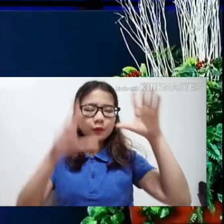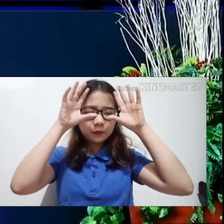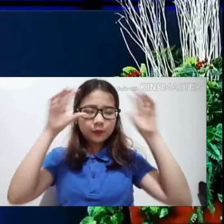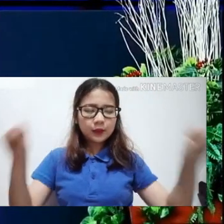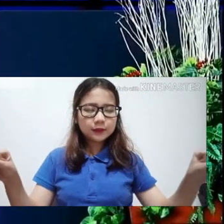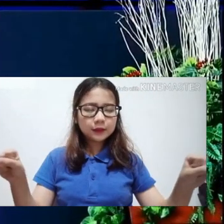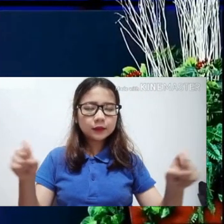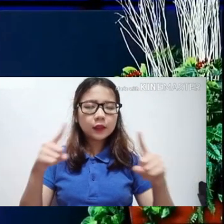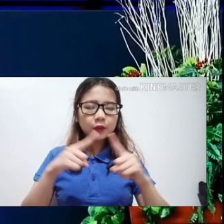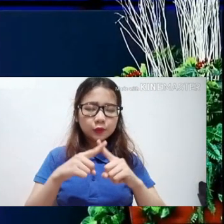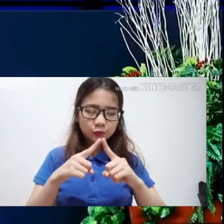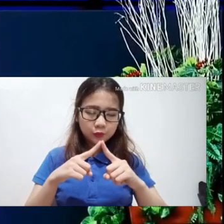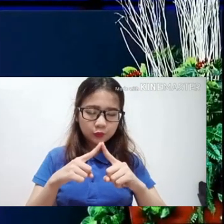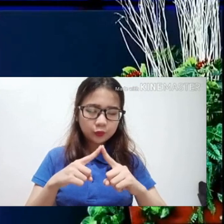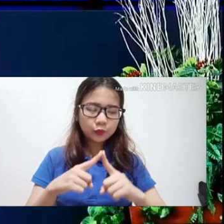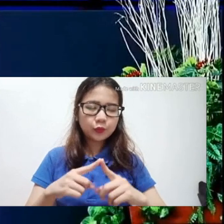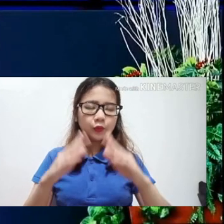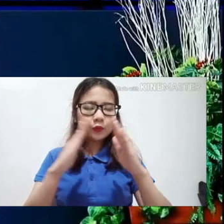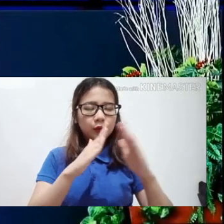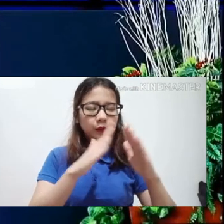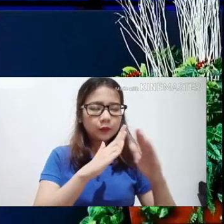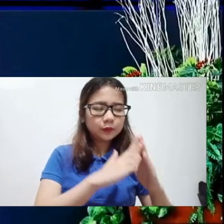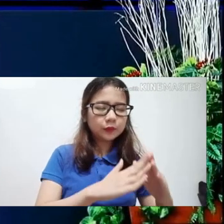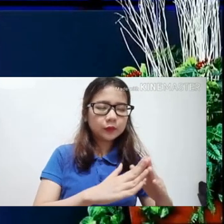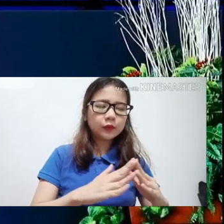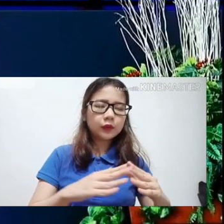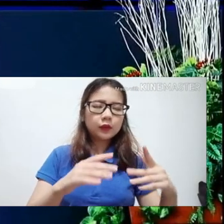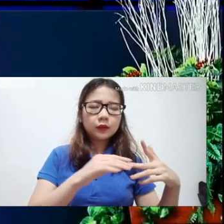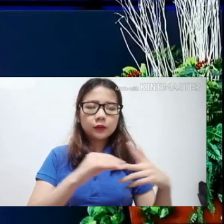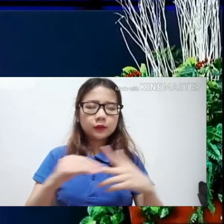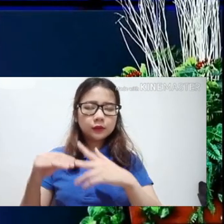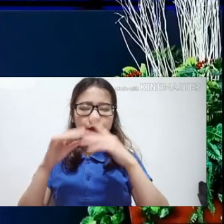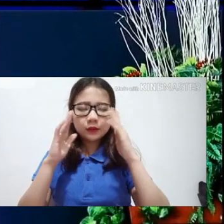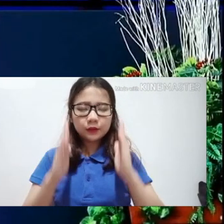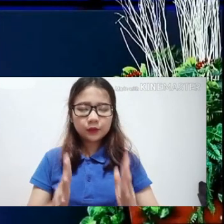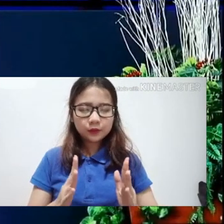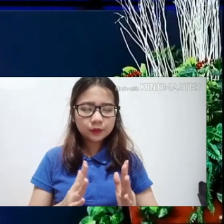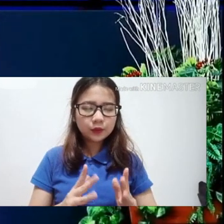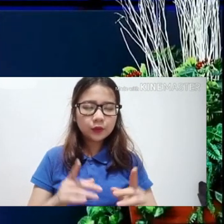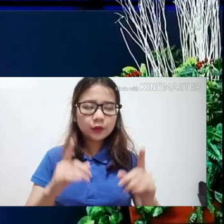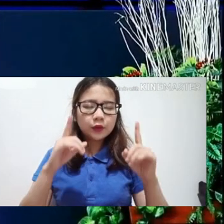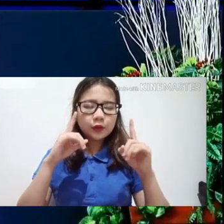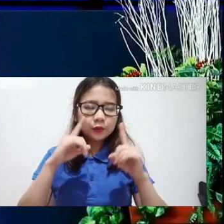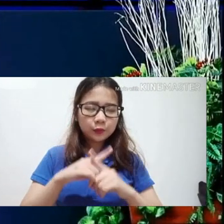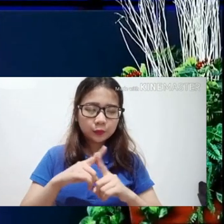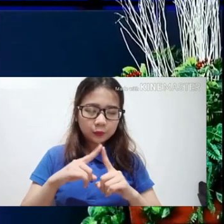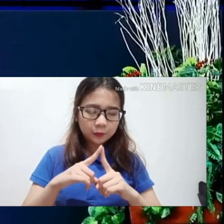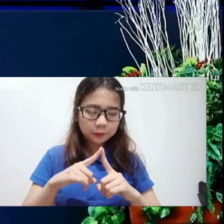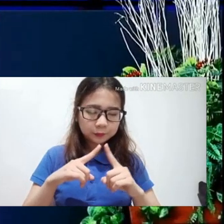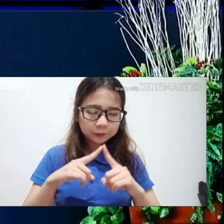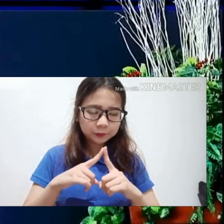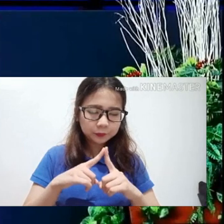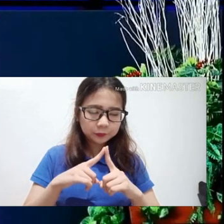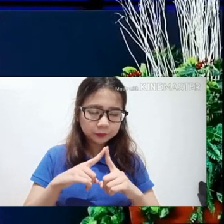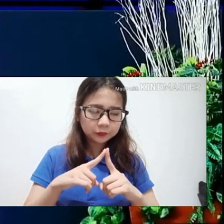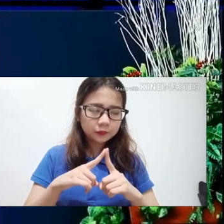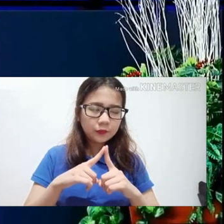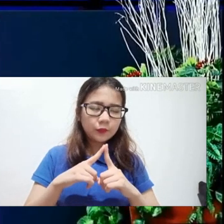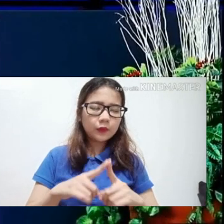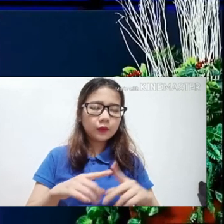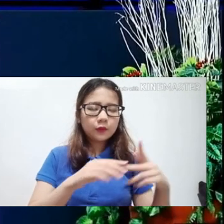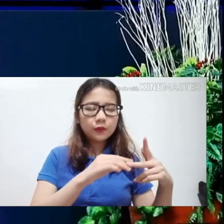aming pong mga down to the local government unit leaders na sila po, Panginoon, ay magkaroon